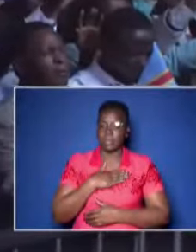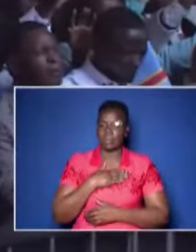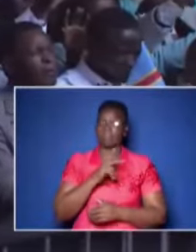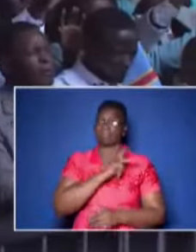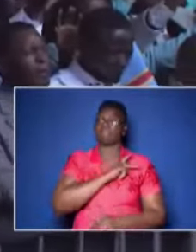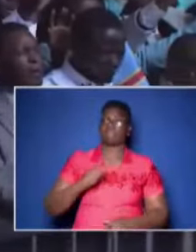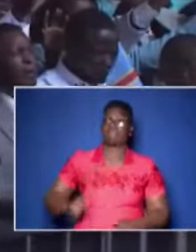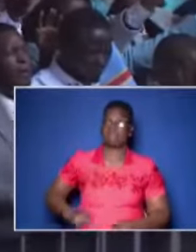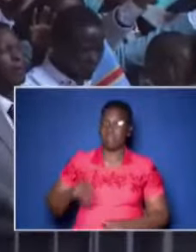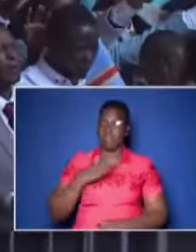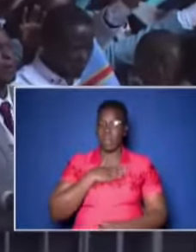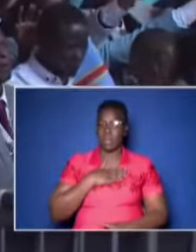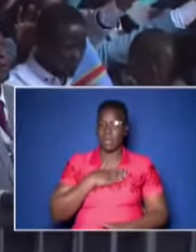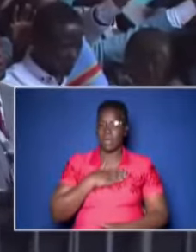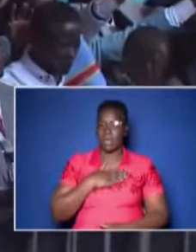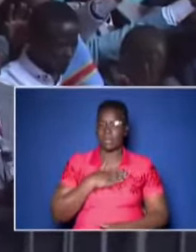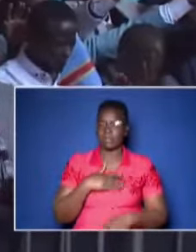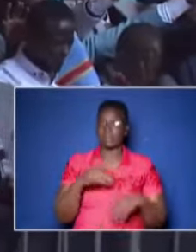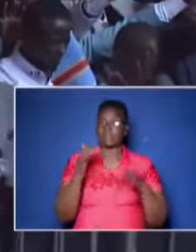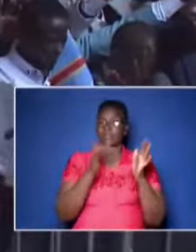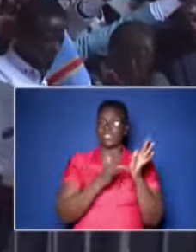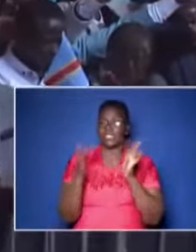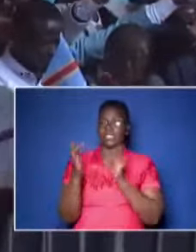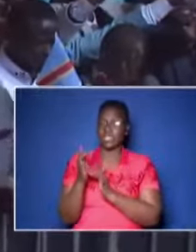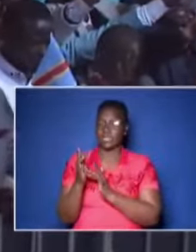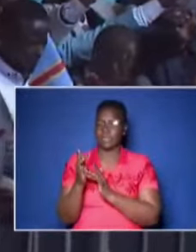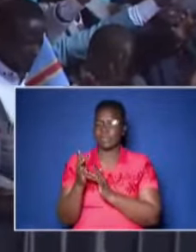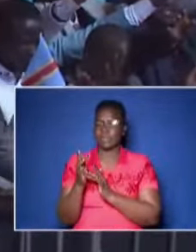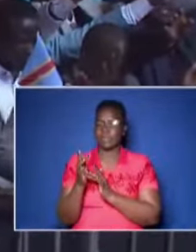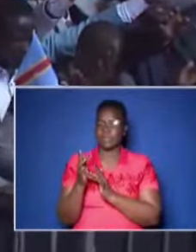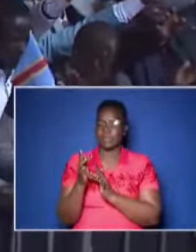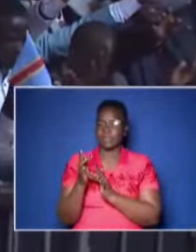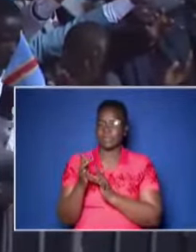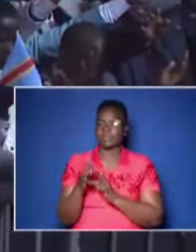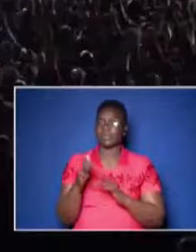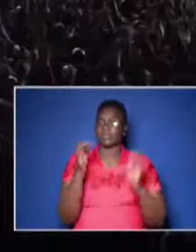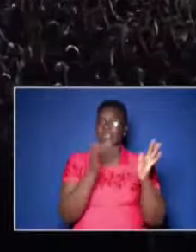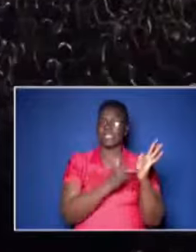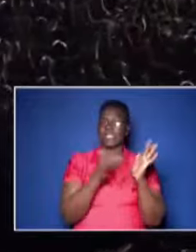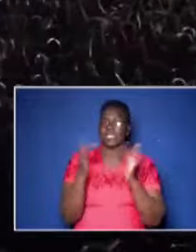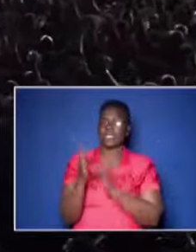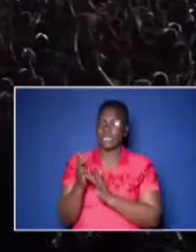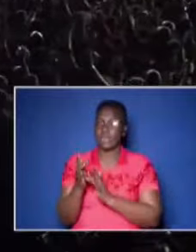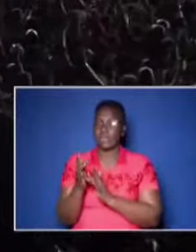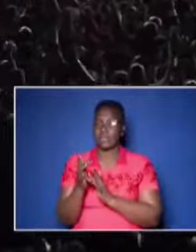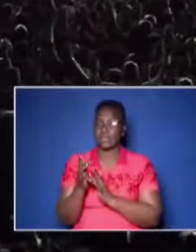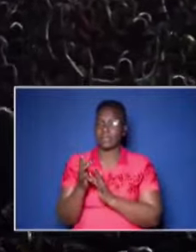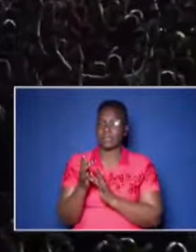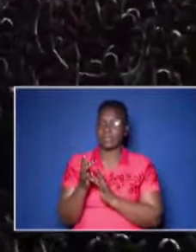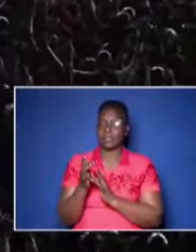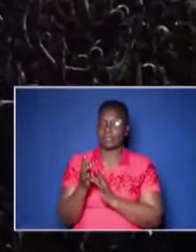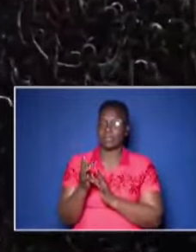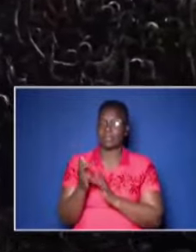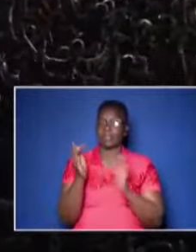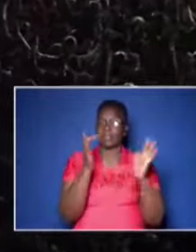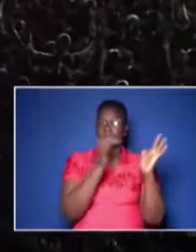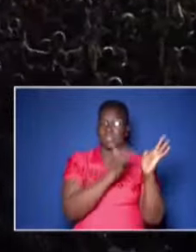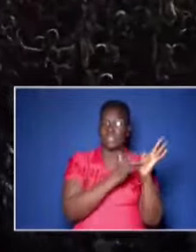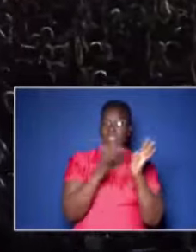king my King Jesus Jesus Jesus Jesus